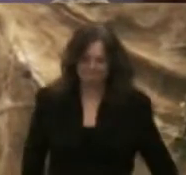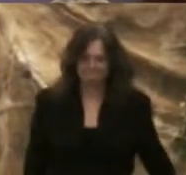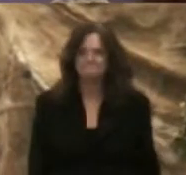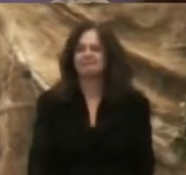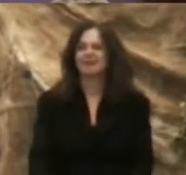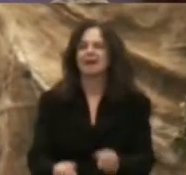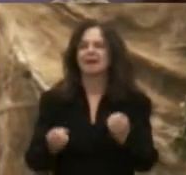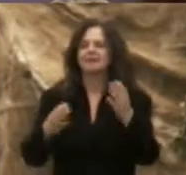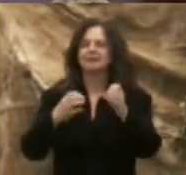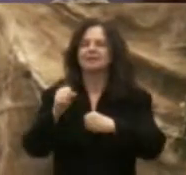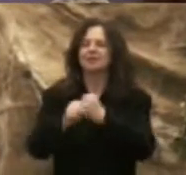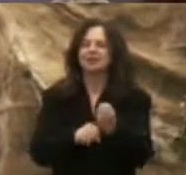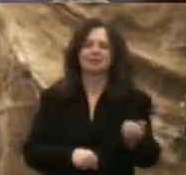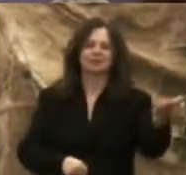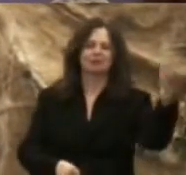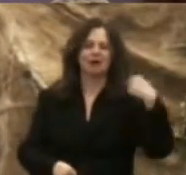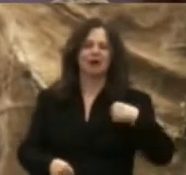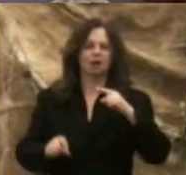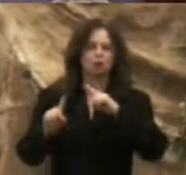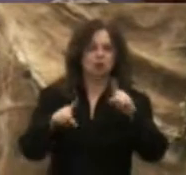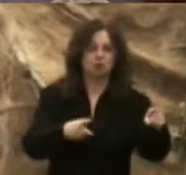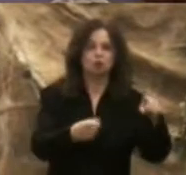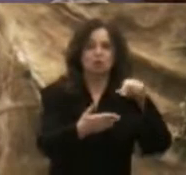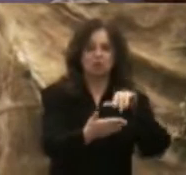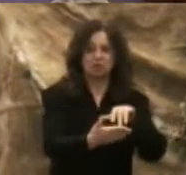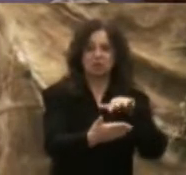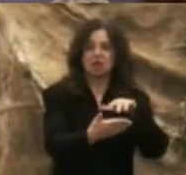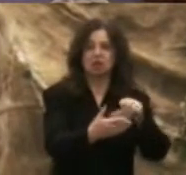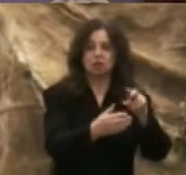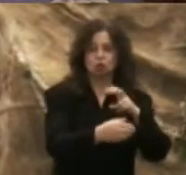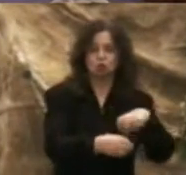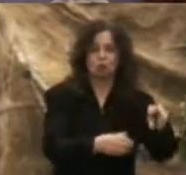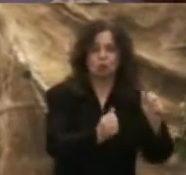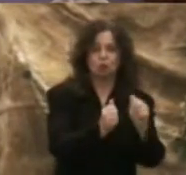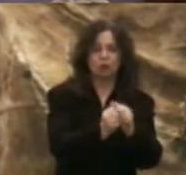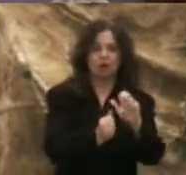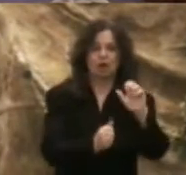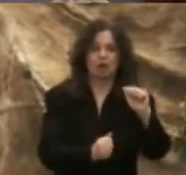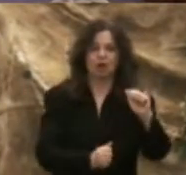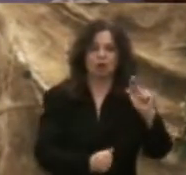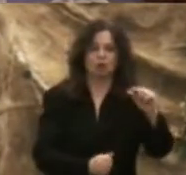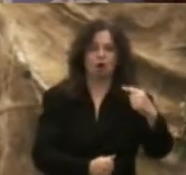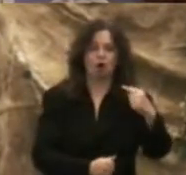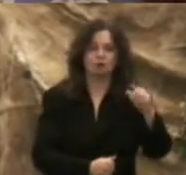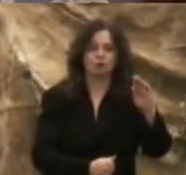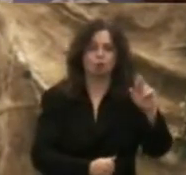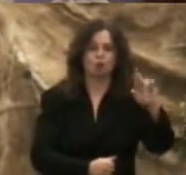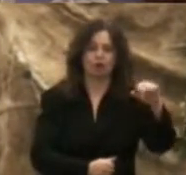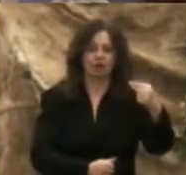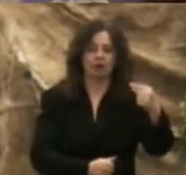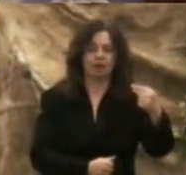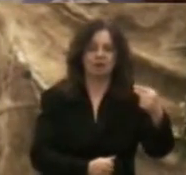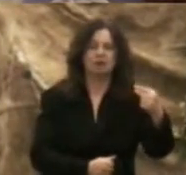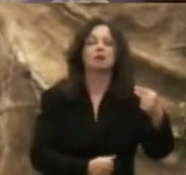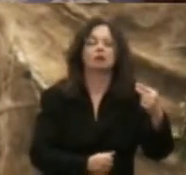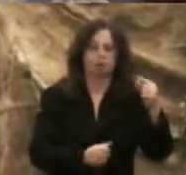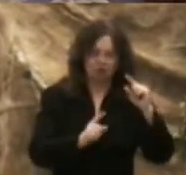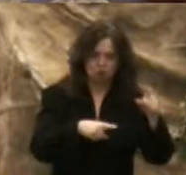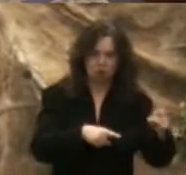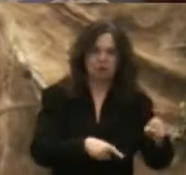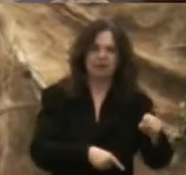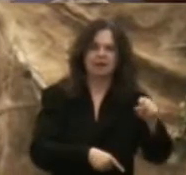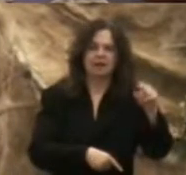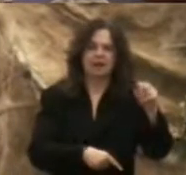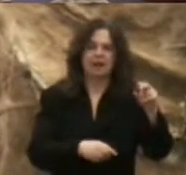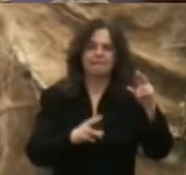Some years ago, I was on a study trip with the Augsburg University Board of Regents to Nicaragua, where Augsburg has a